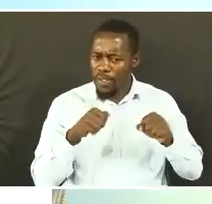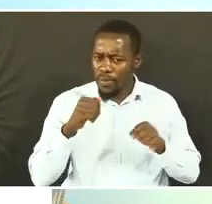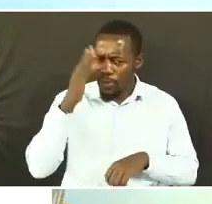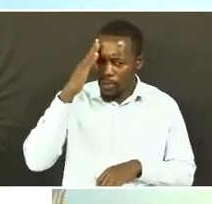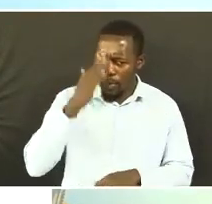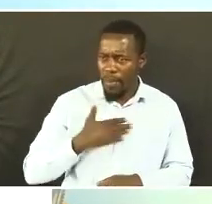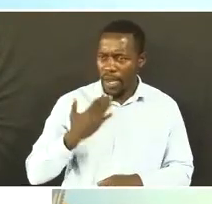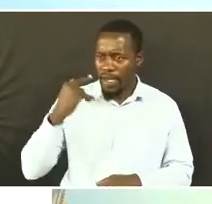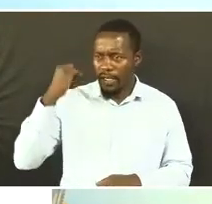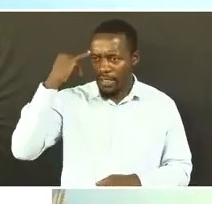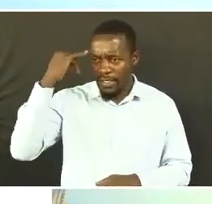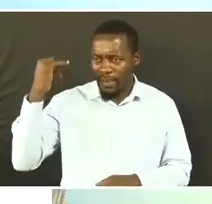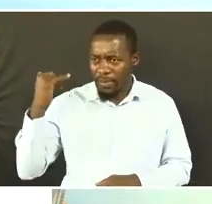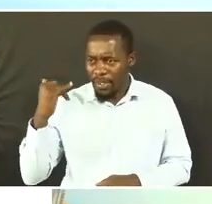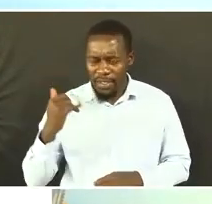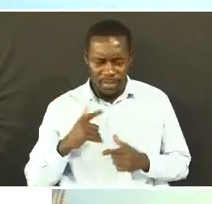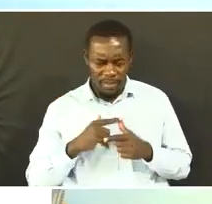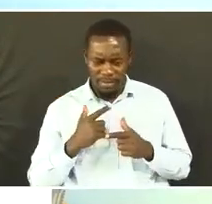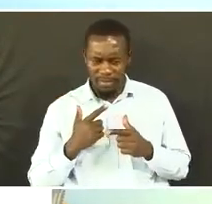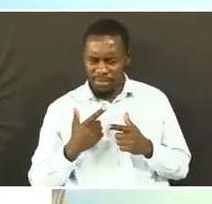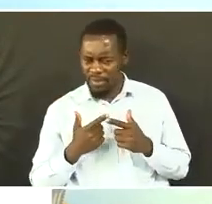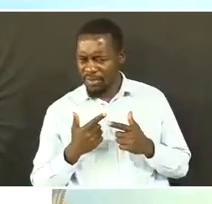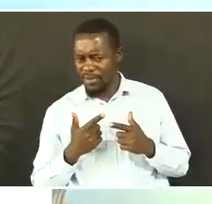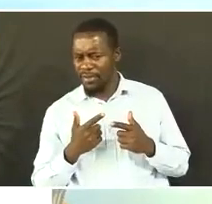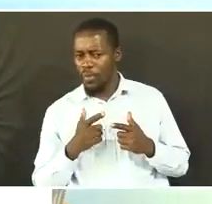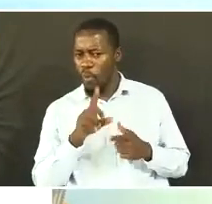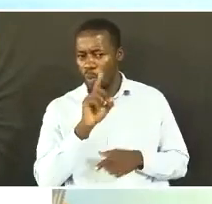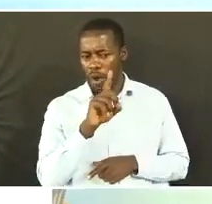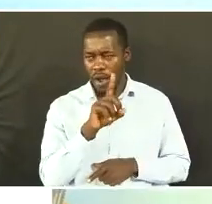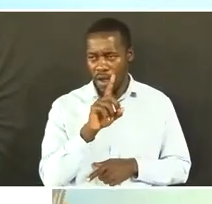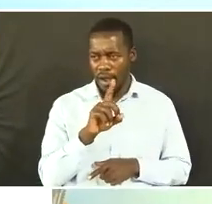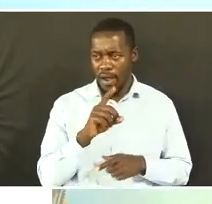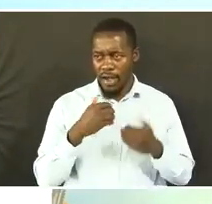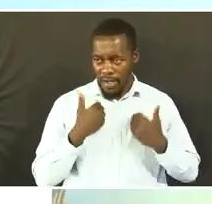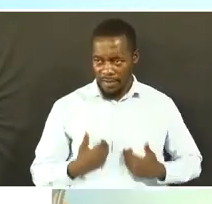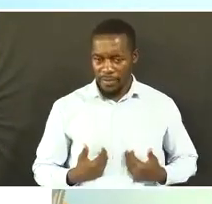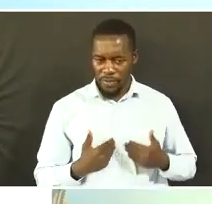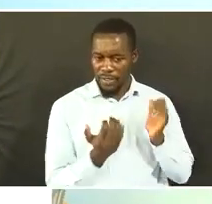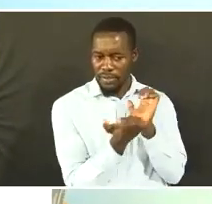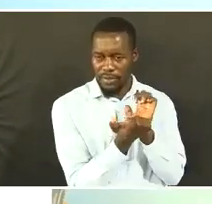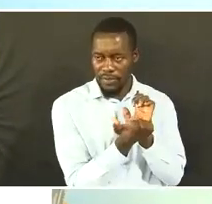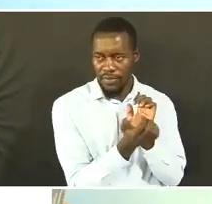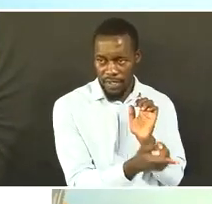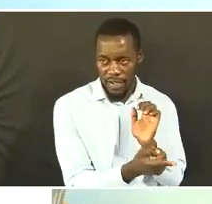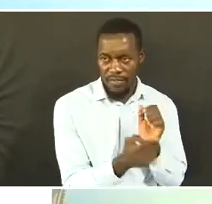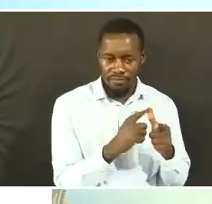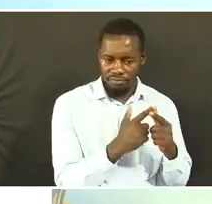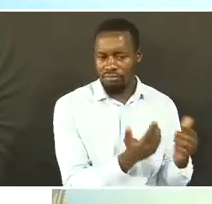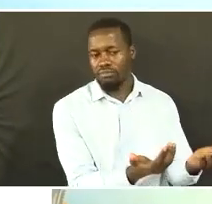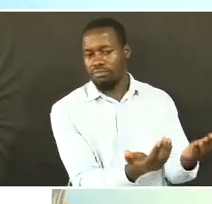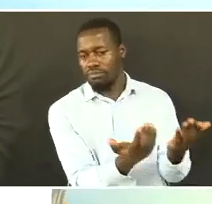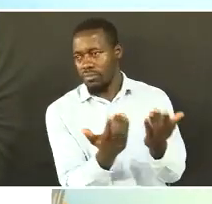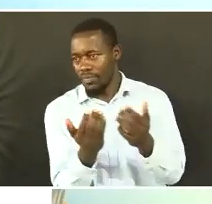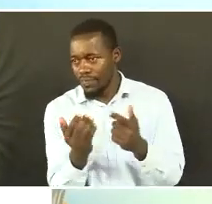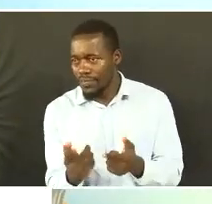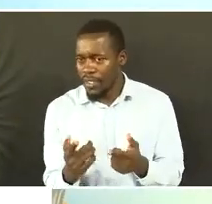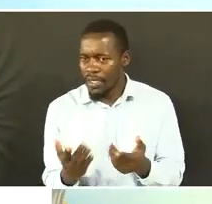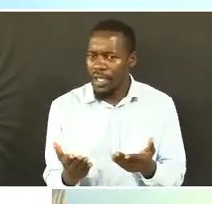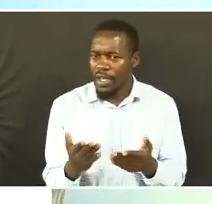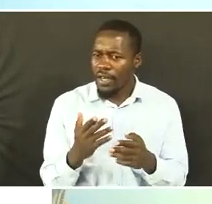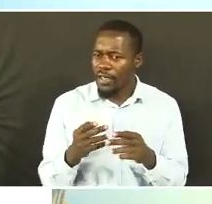out true and steadfast to principle in far country, in contrast to the story of prodigal